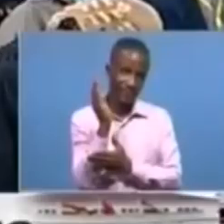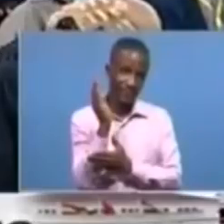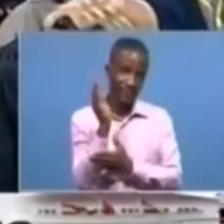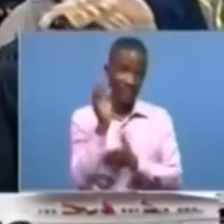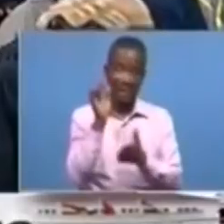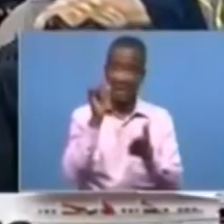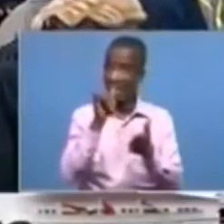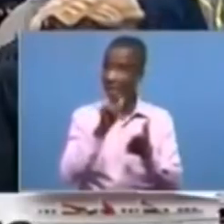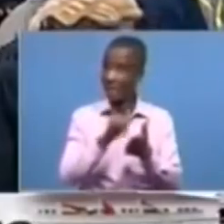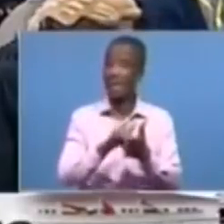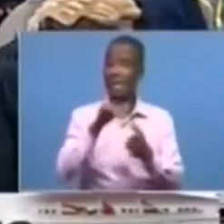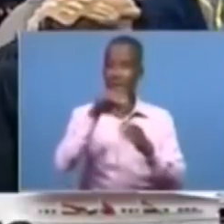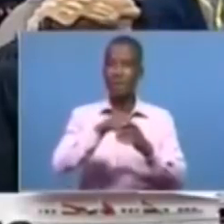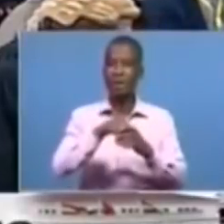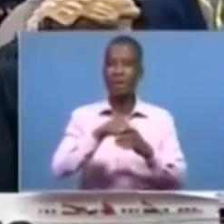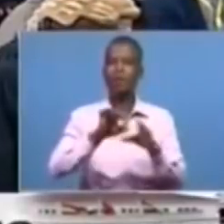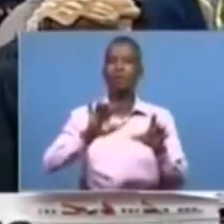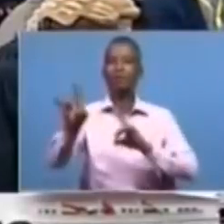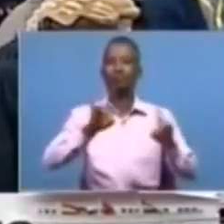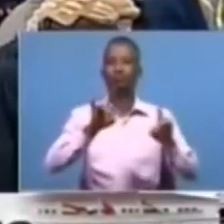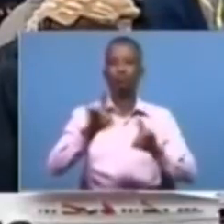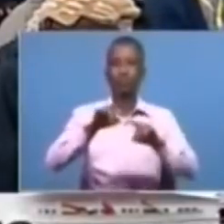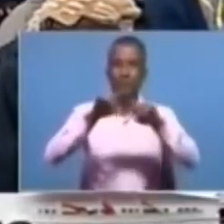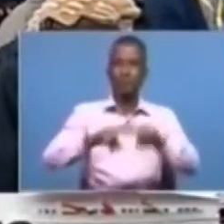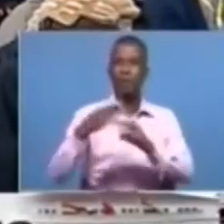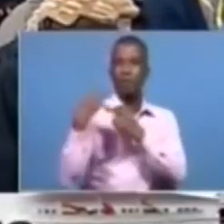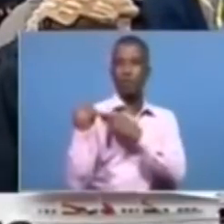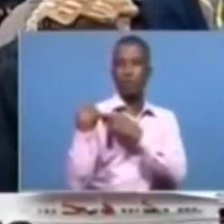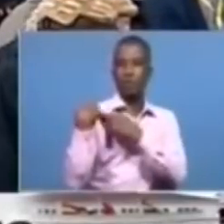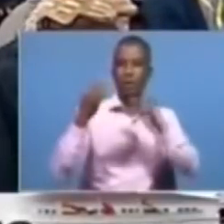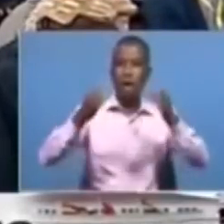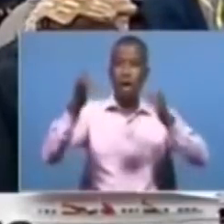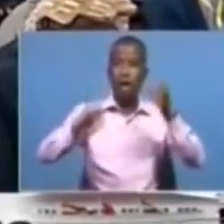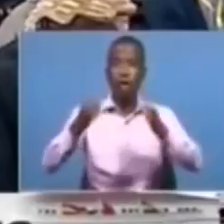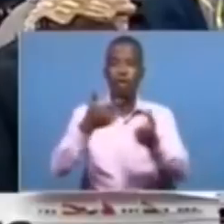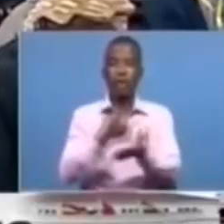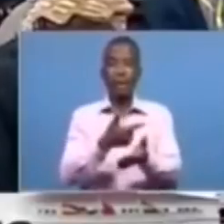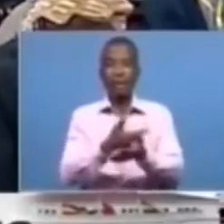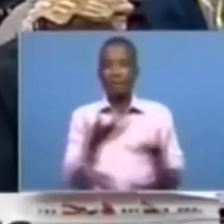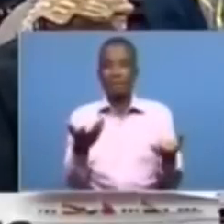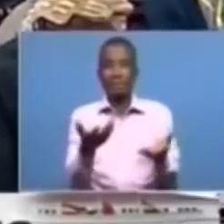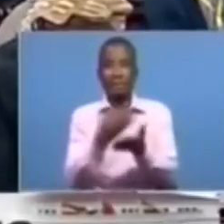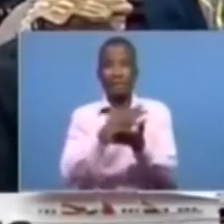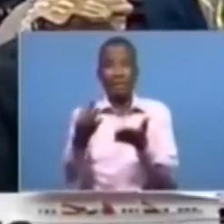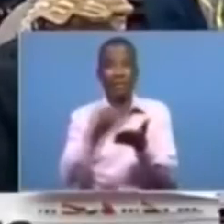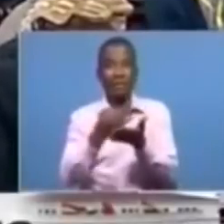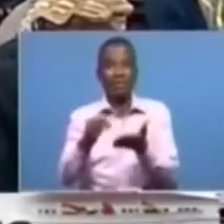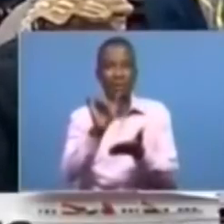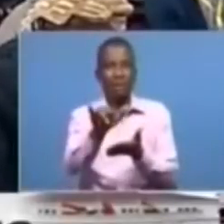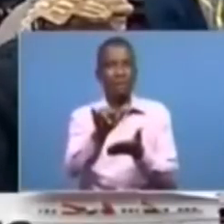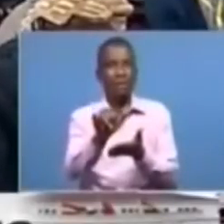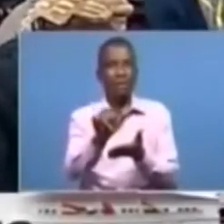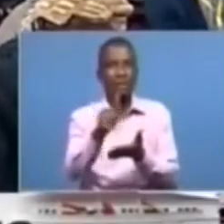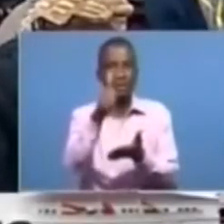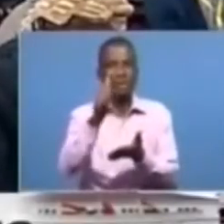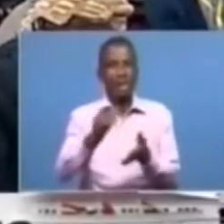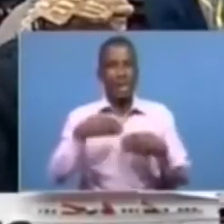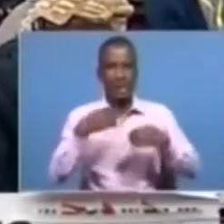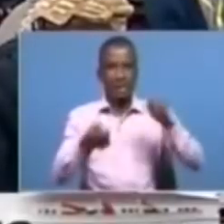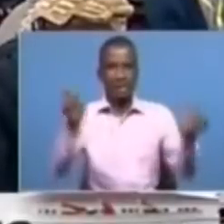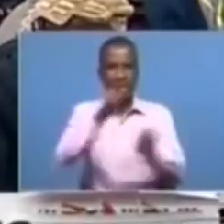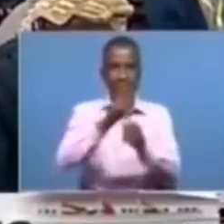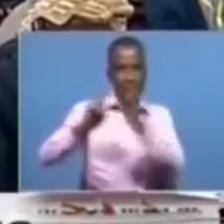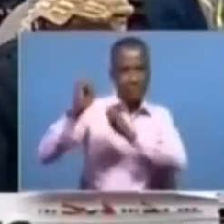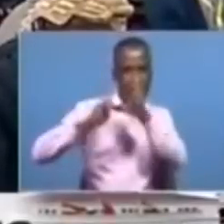which were part of what their duty was as a court of Ghana. They had failed to take it account. They had failed to take